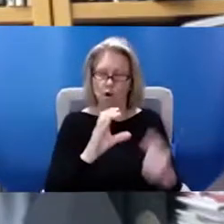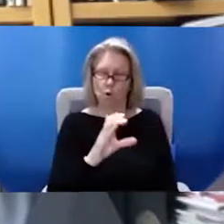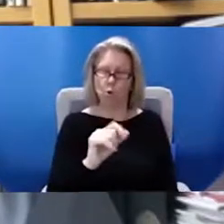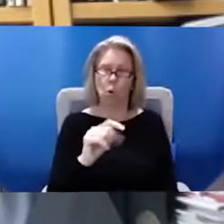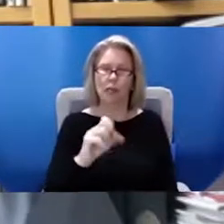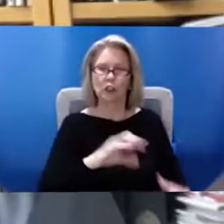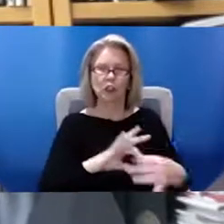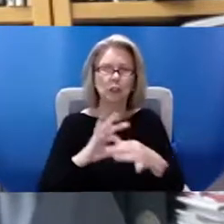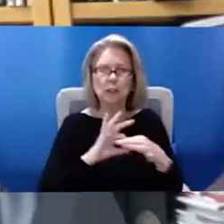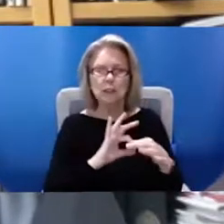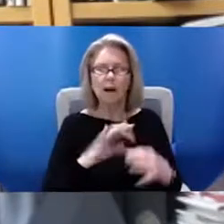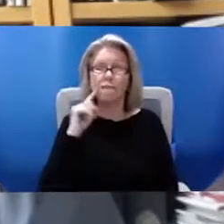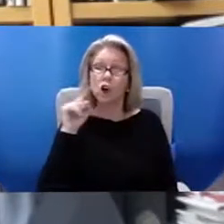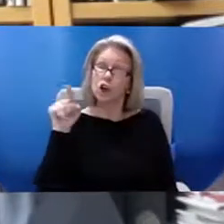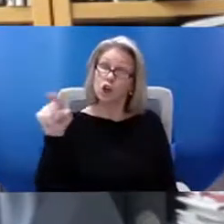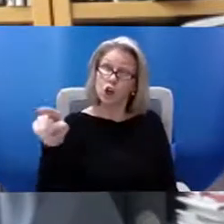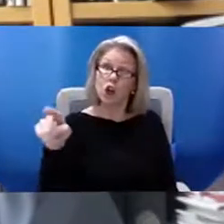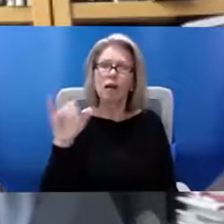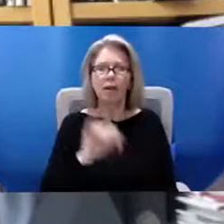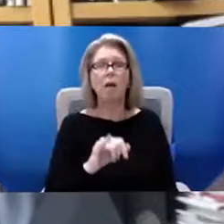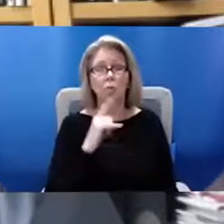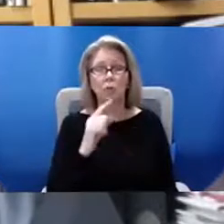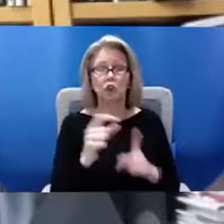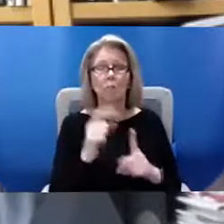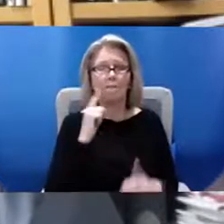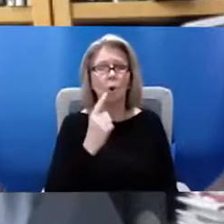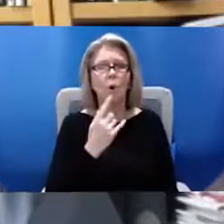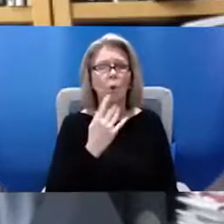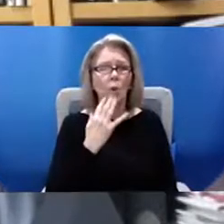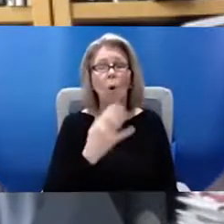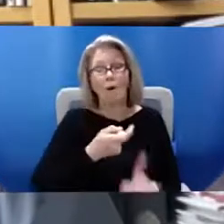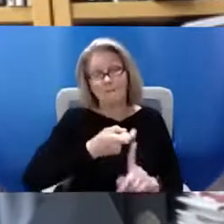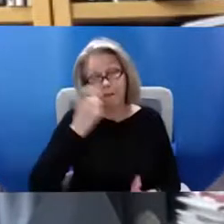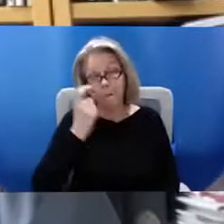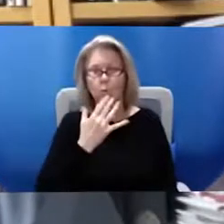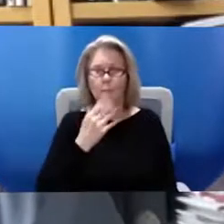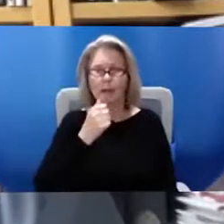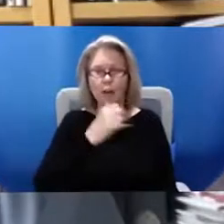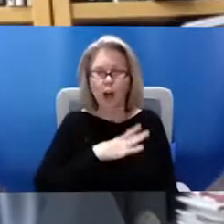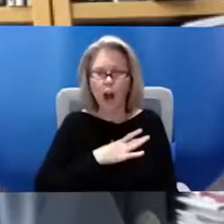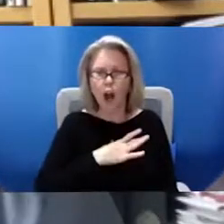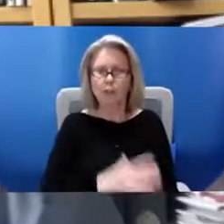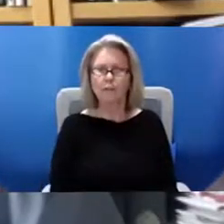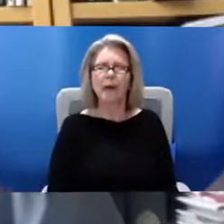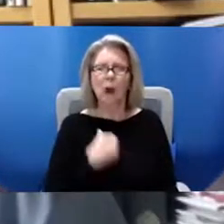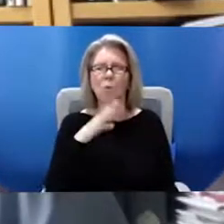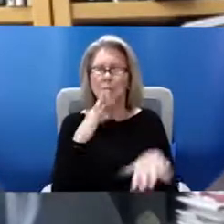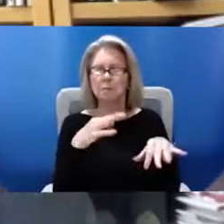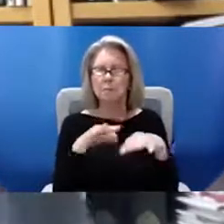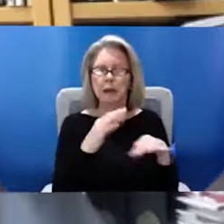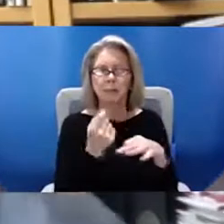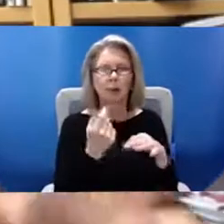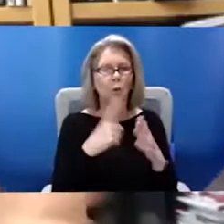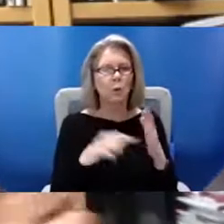of coalitions. And coalitions for her was a term for women of color or from women of color, right?